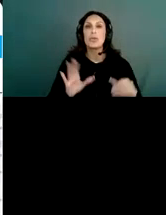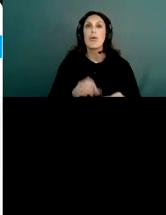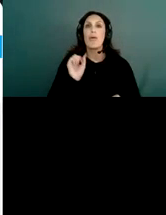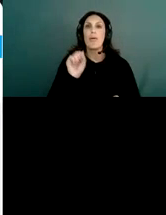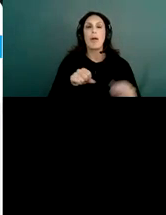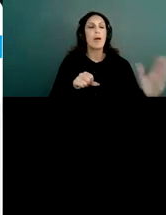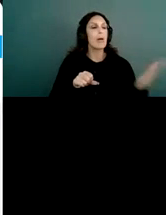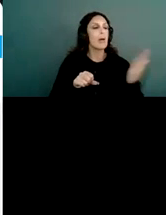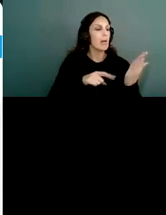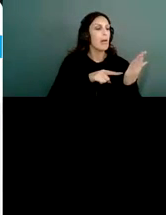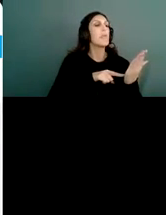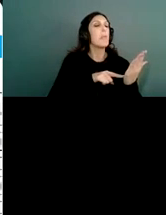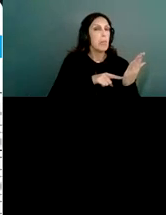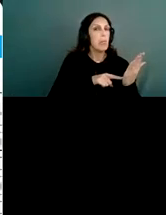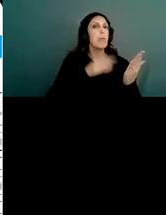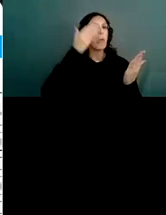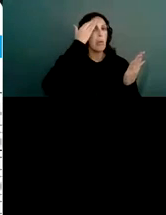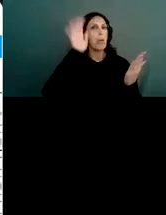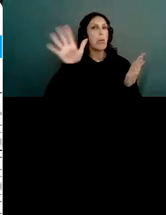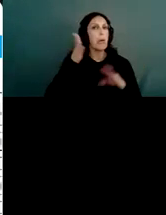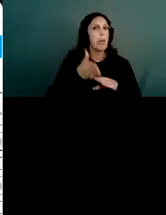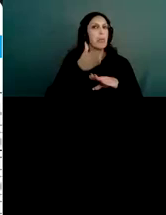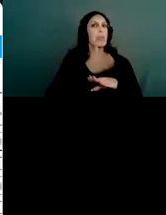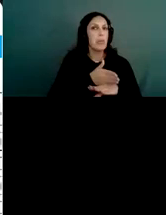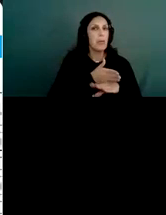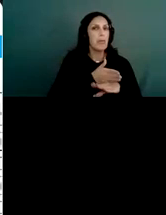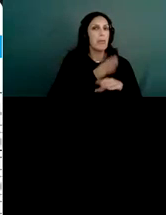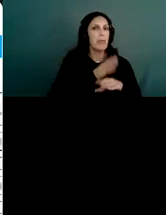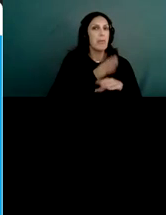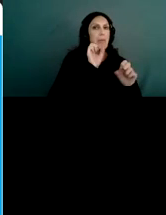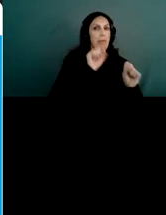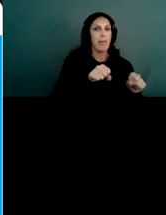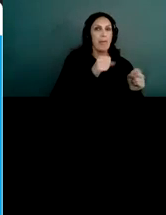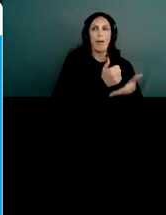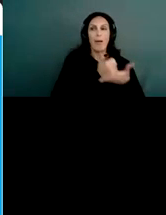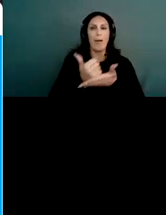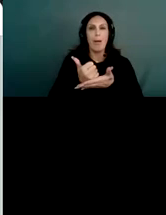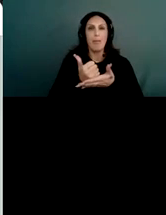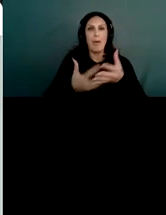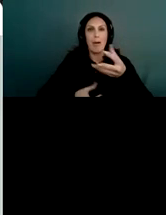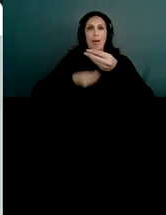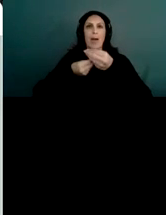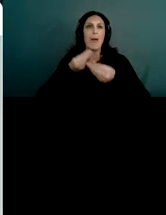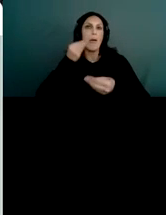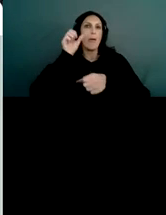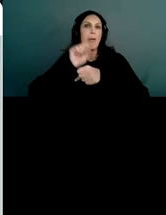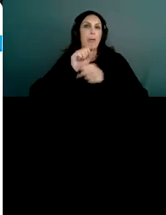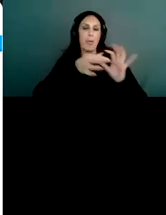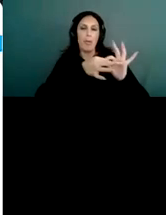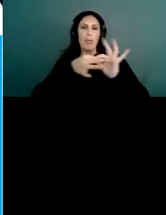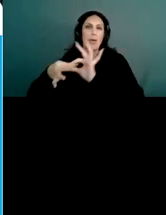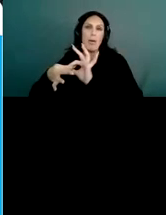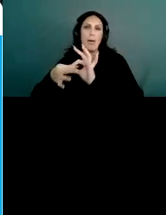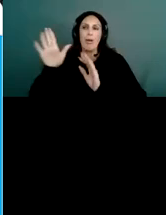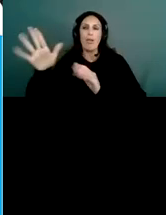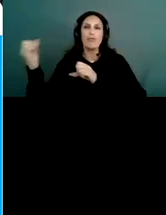learning. Now, let's see what it looks like when students are working in an activity. Core5 activities adapt